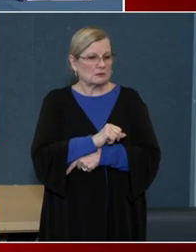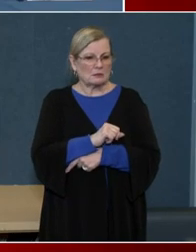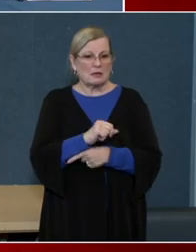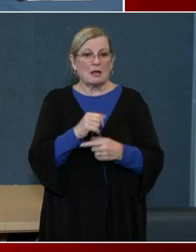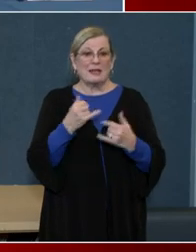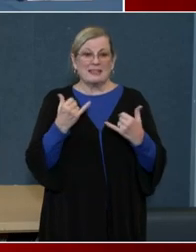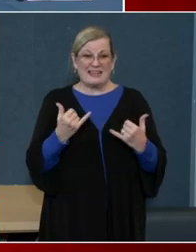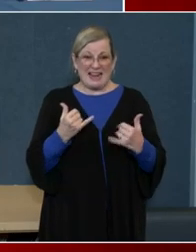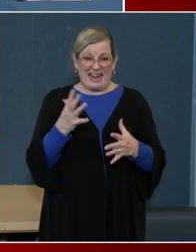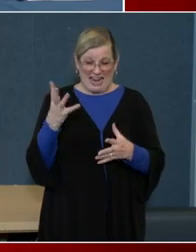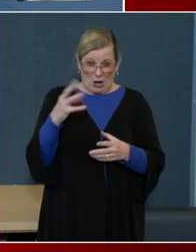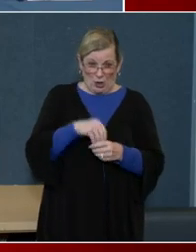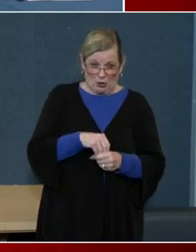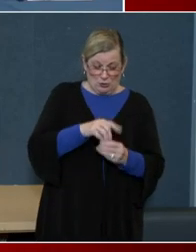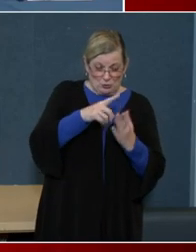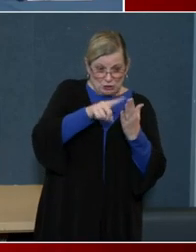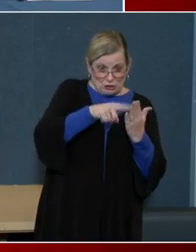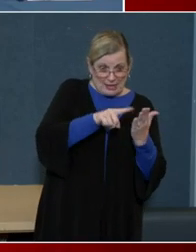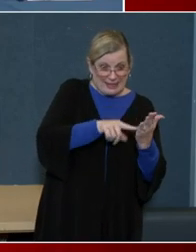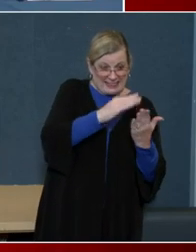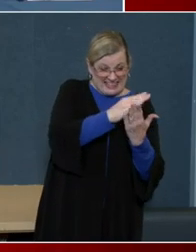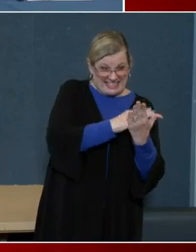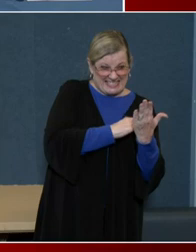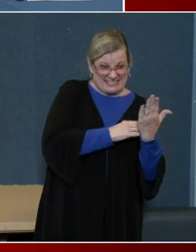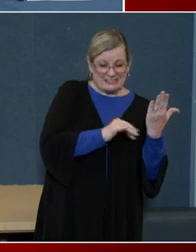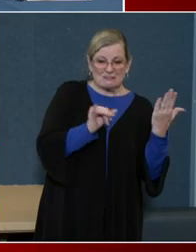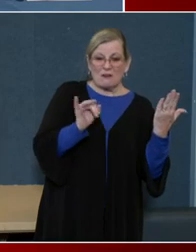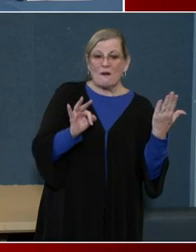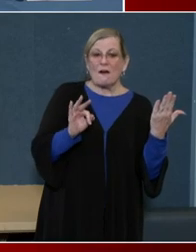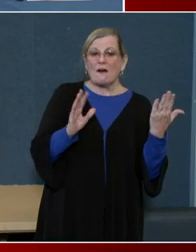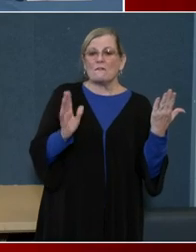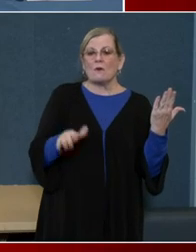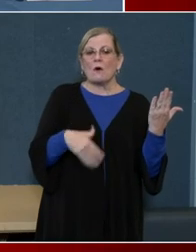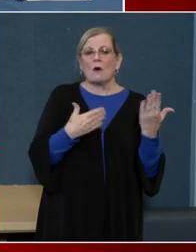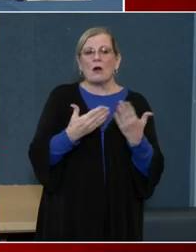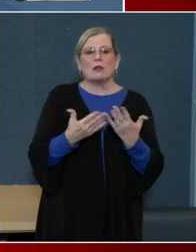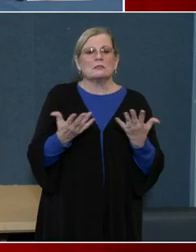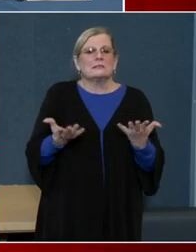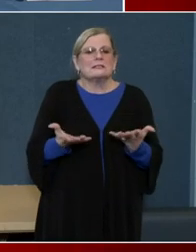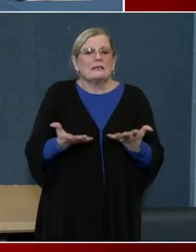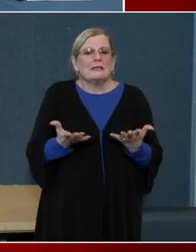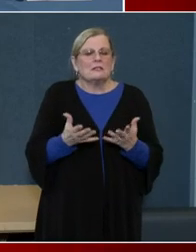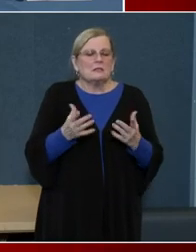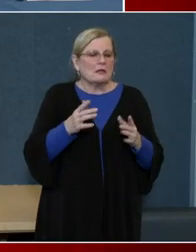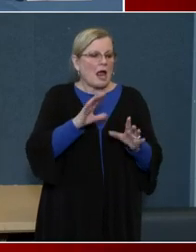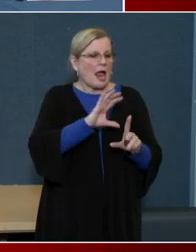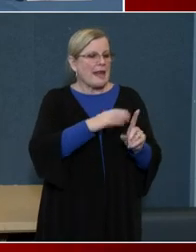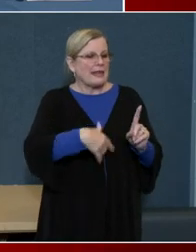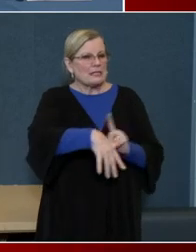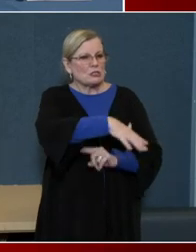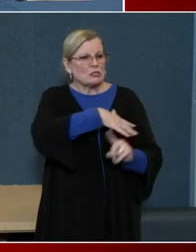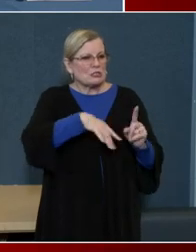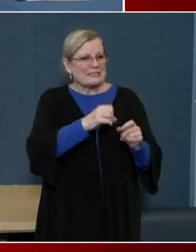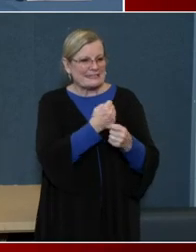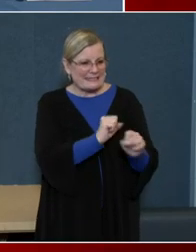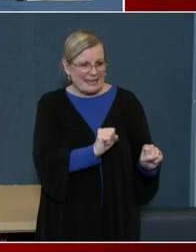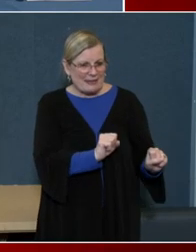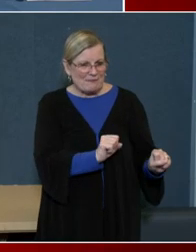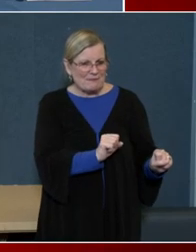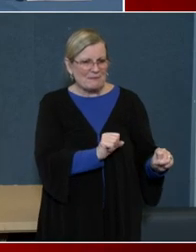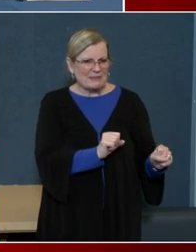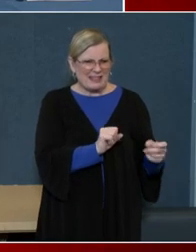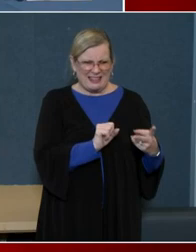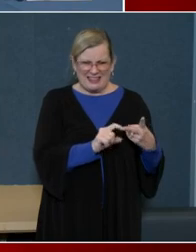a checklist of working conditions and safety protocols. And why that has not been agreed upon before